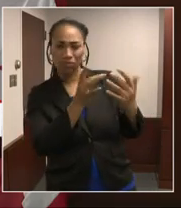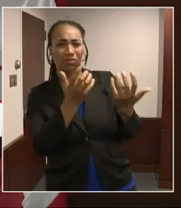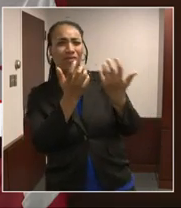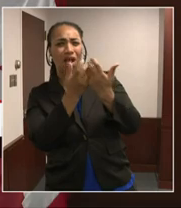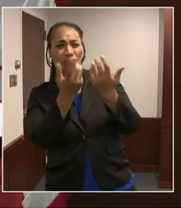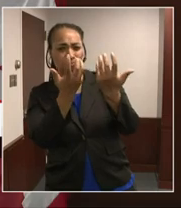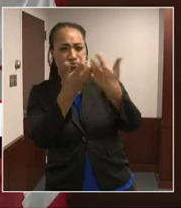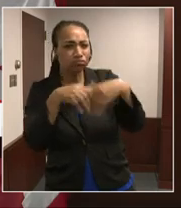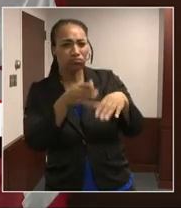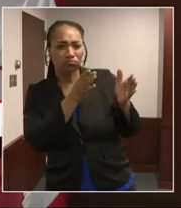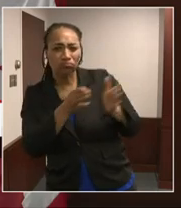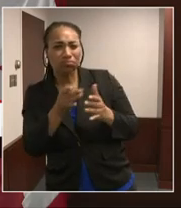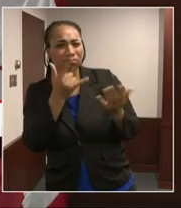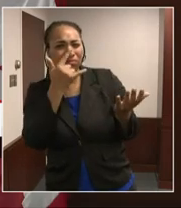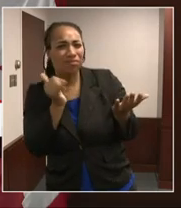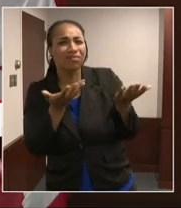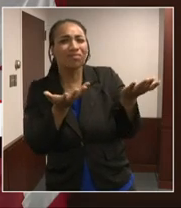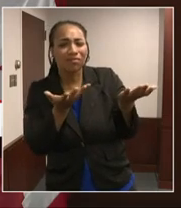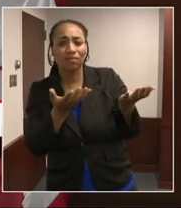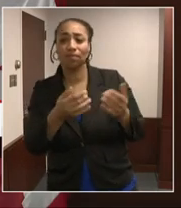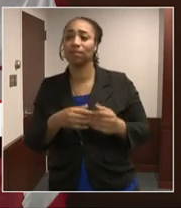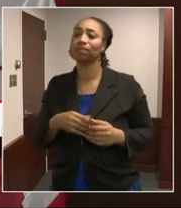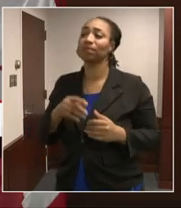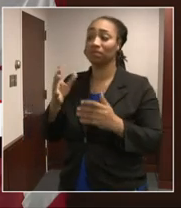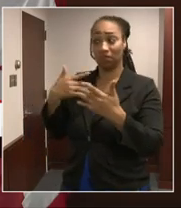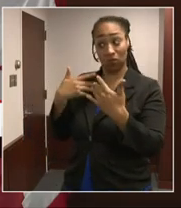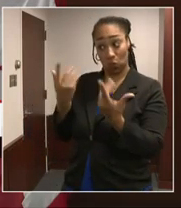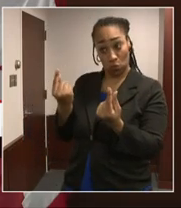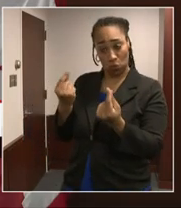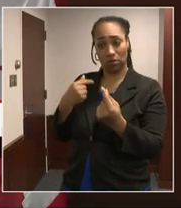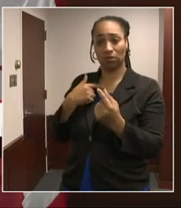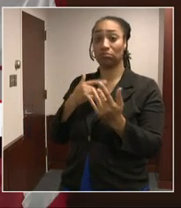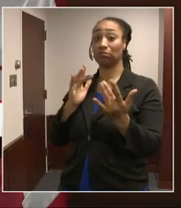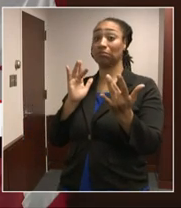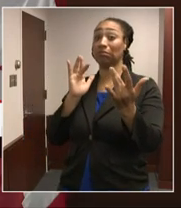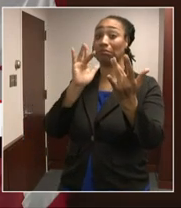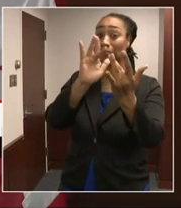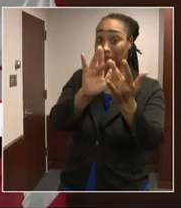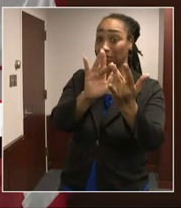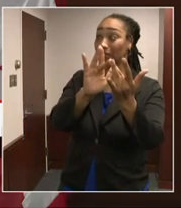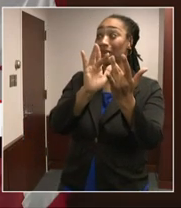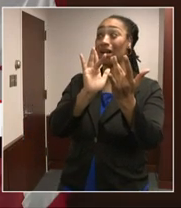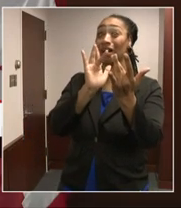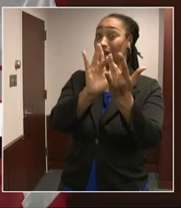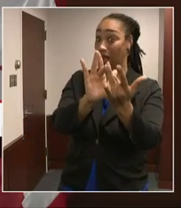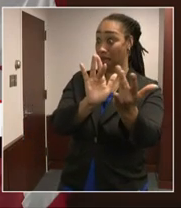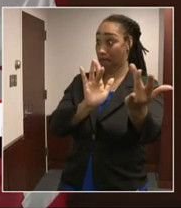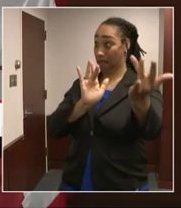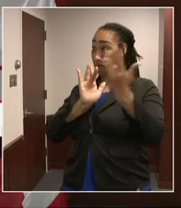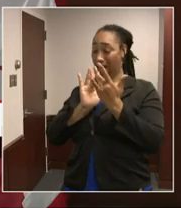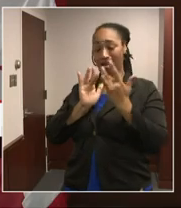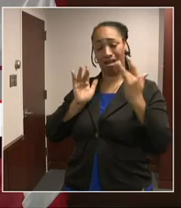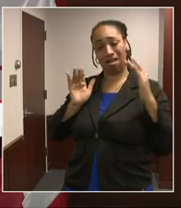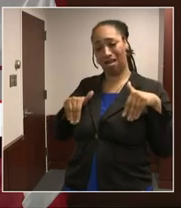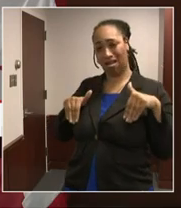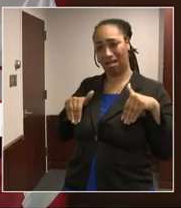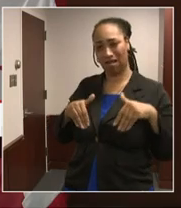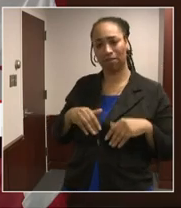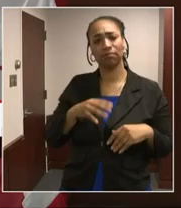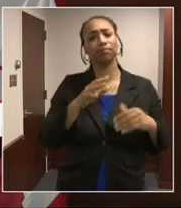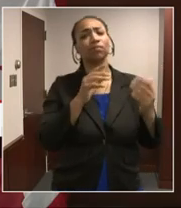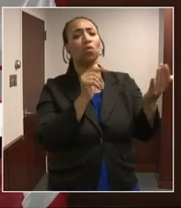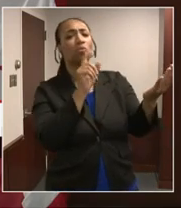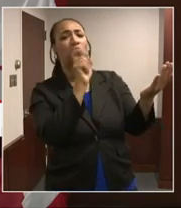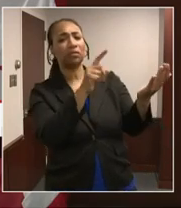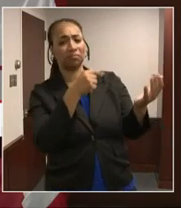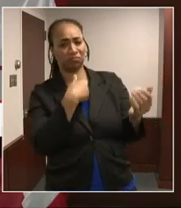I have, and I haven't spoken to anyone yet. Can I ask you what you think this uncertainty